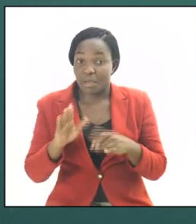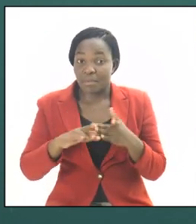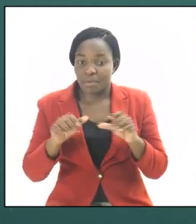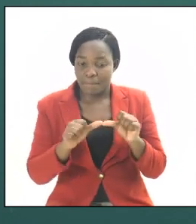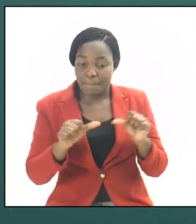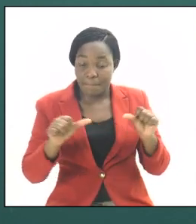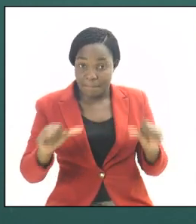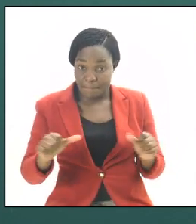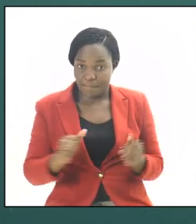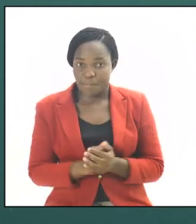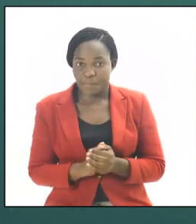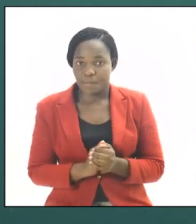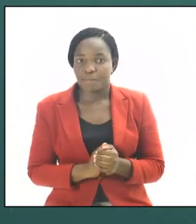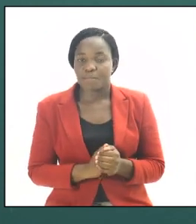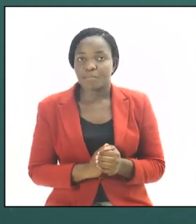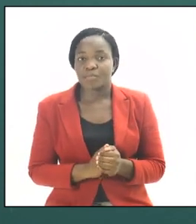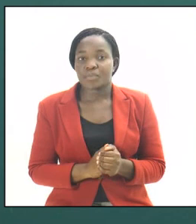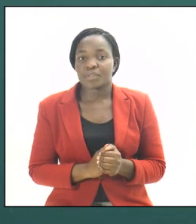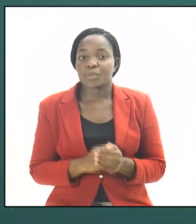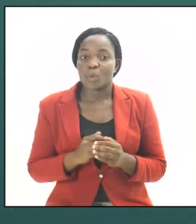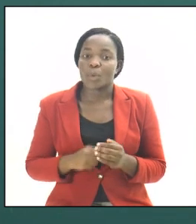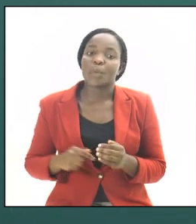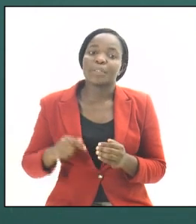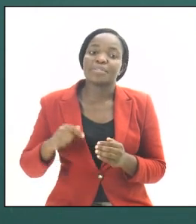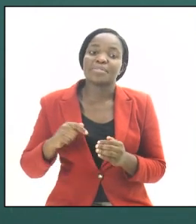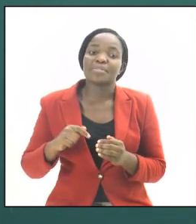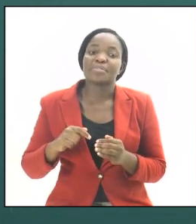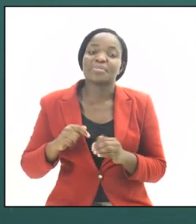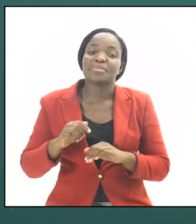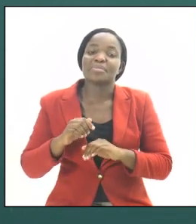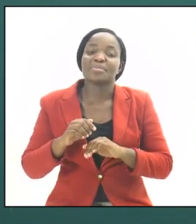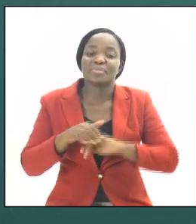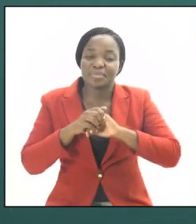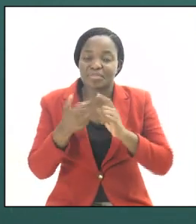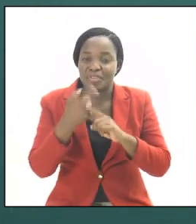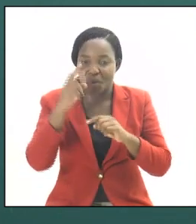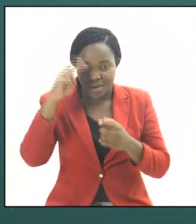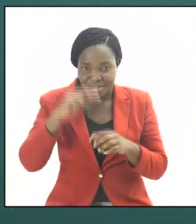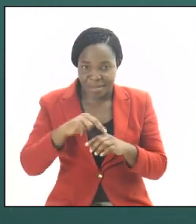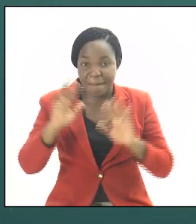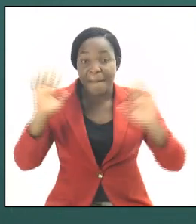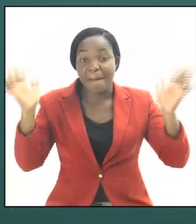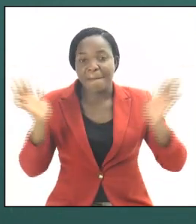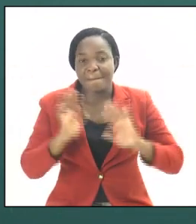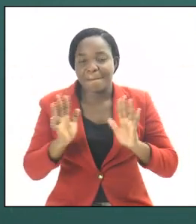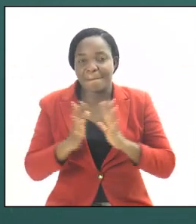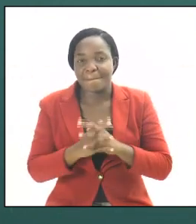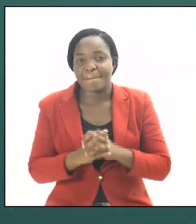We wish you success in the upcoming JSC exams. Goodbye.